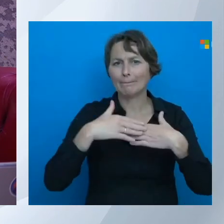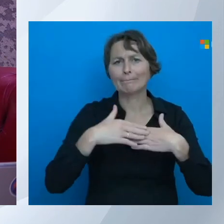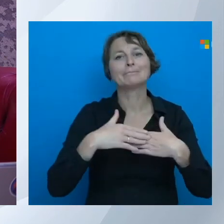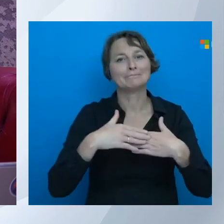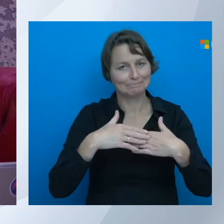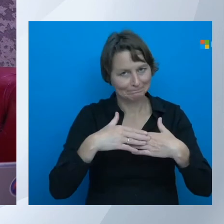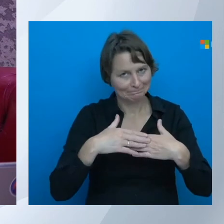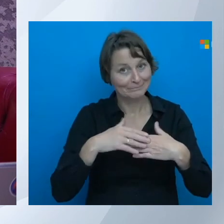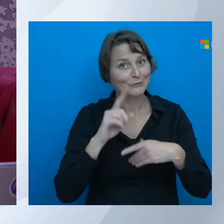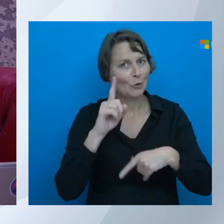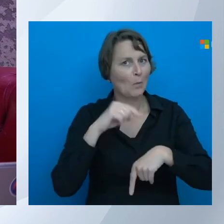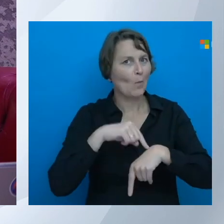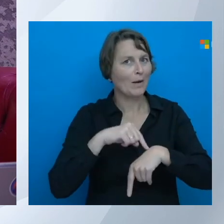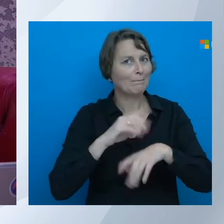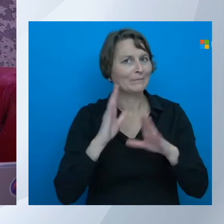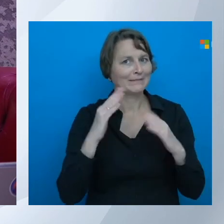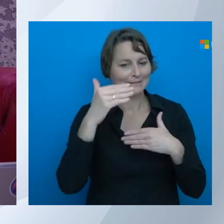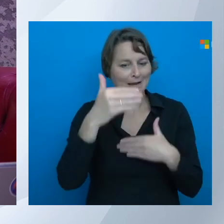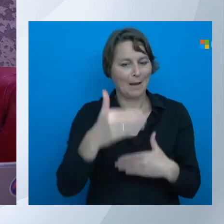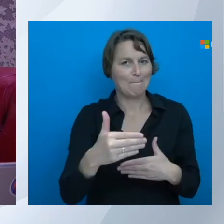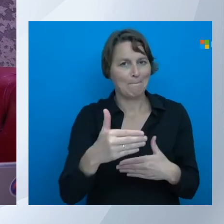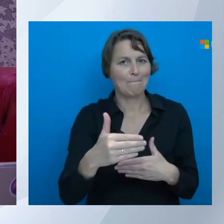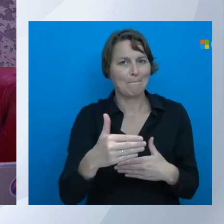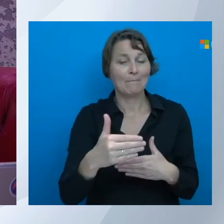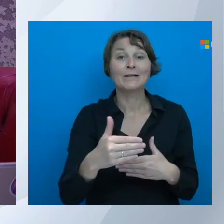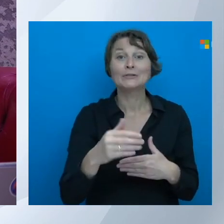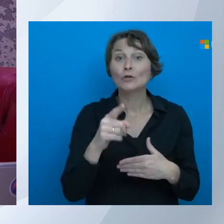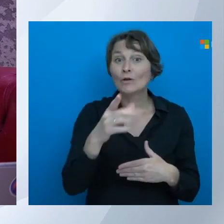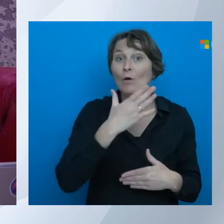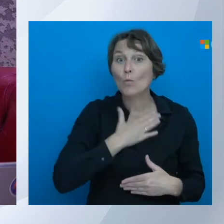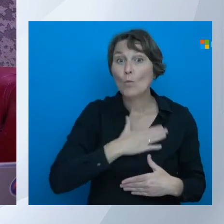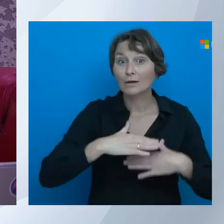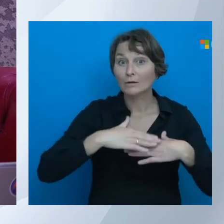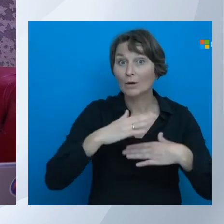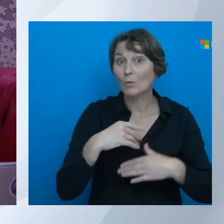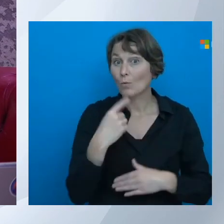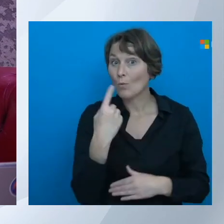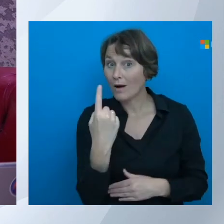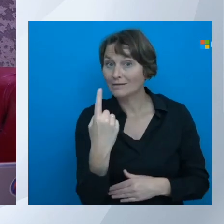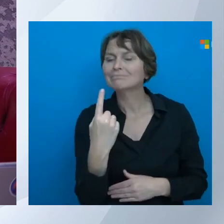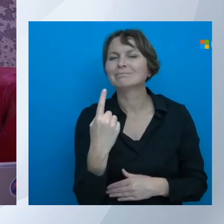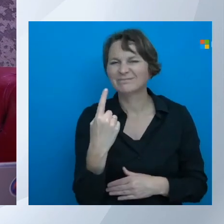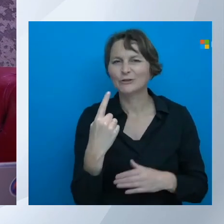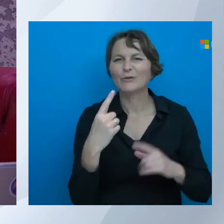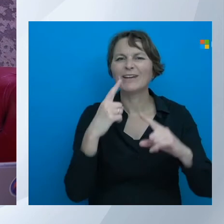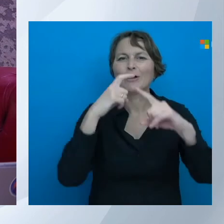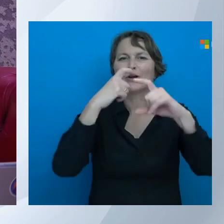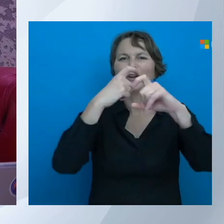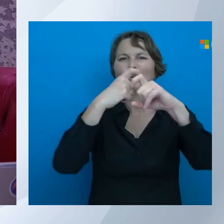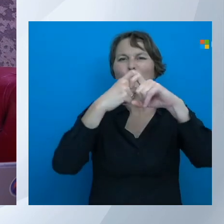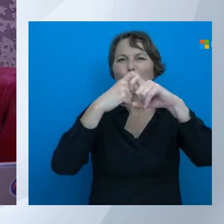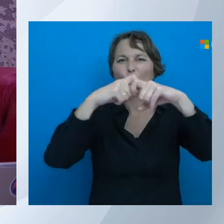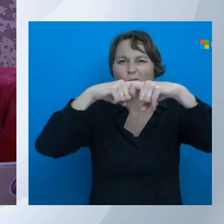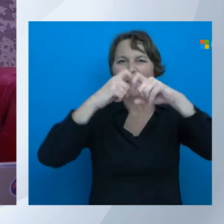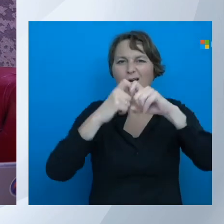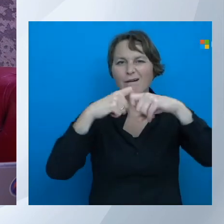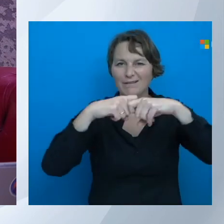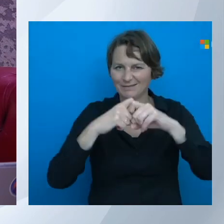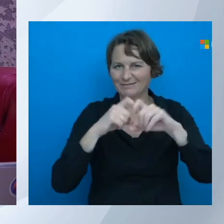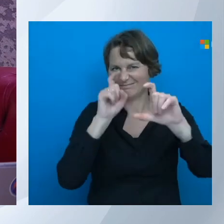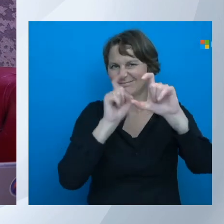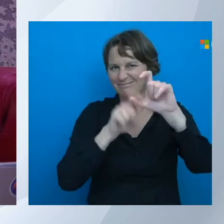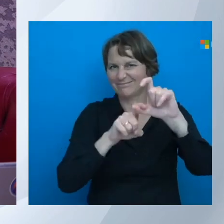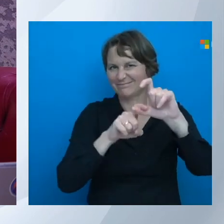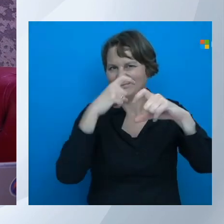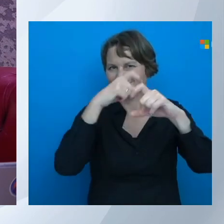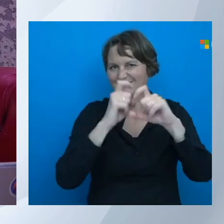So scan the QR code if you want one, because well, in September then they will